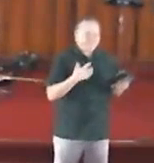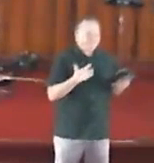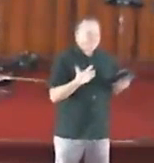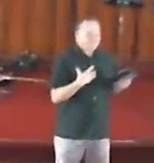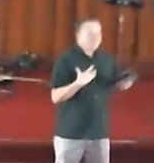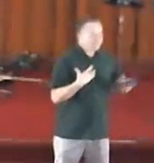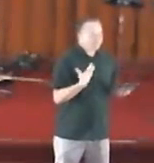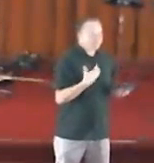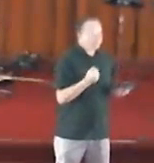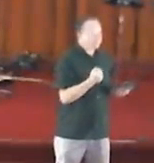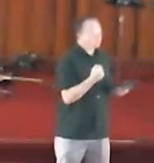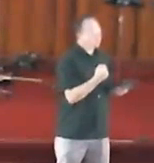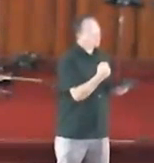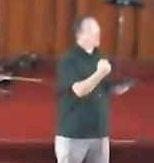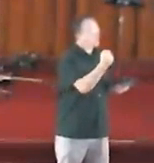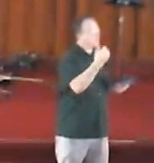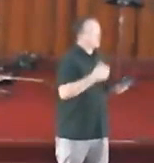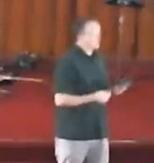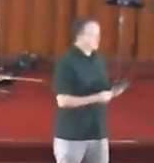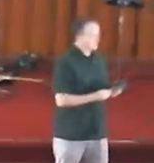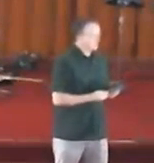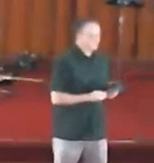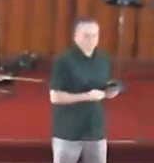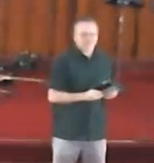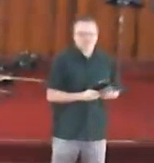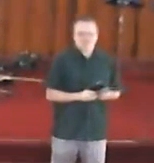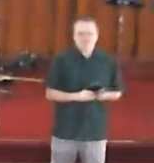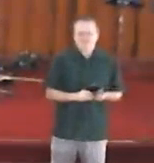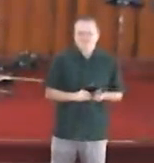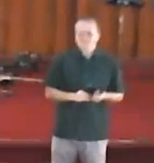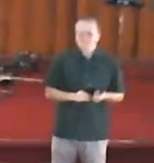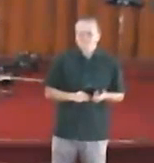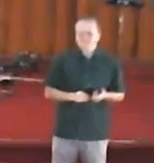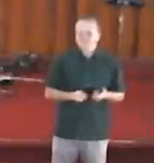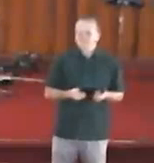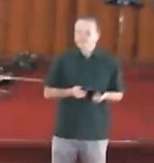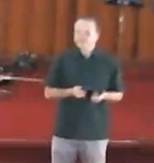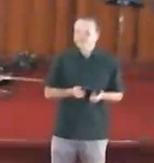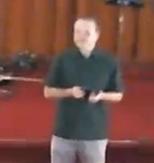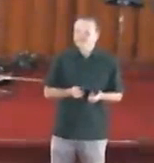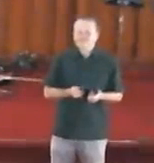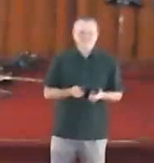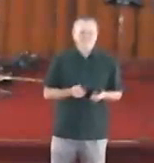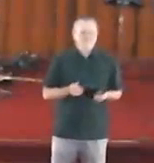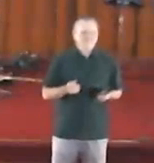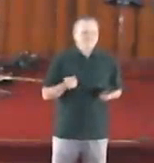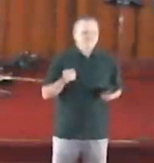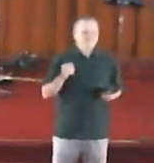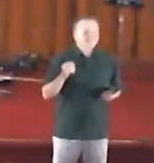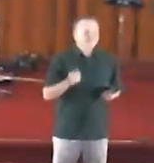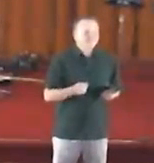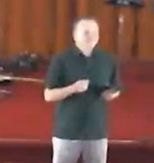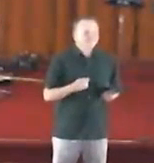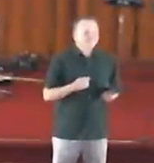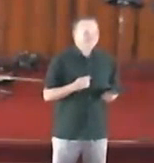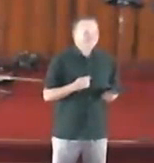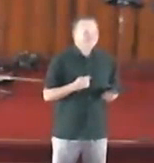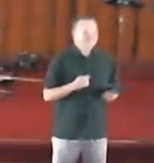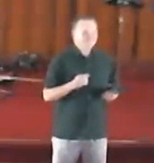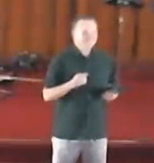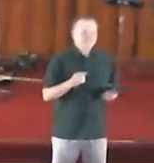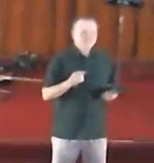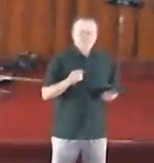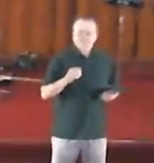quiere, está en rebeldía con Dios. There are parts of me, parts of this pastor, Paul, who are